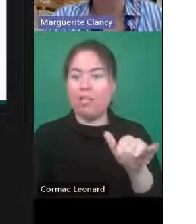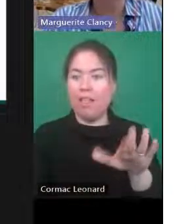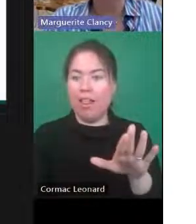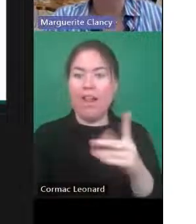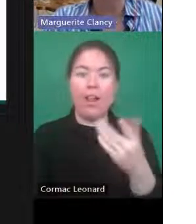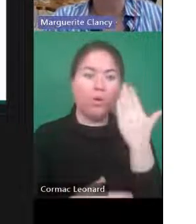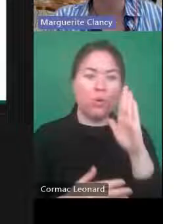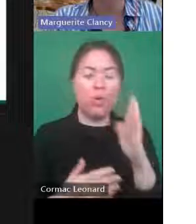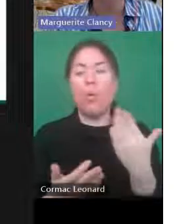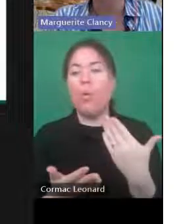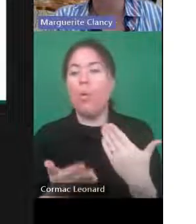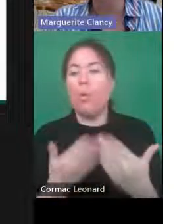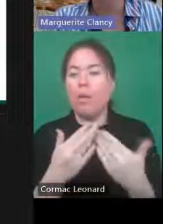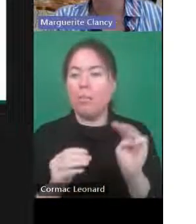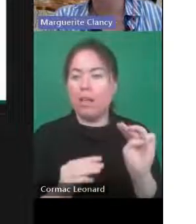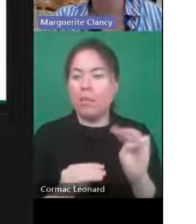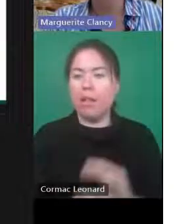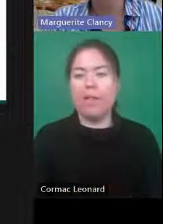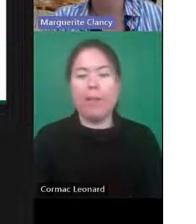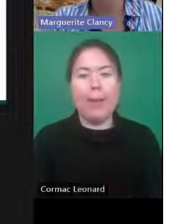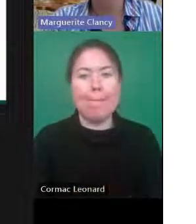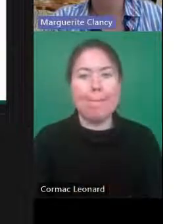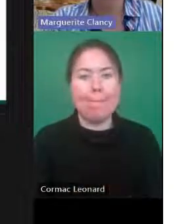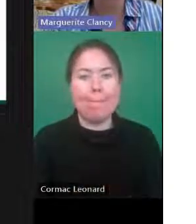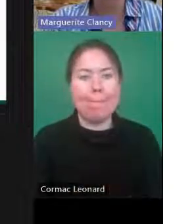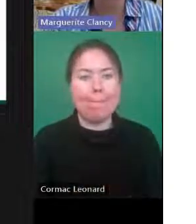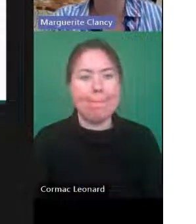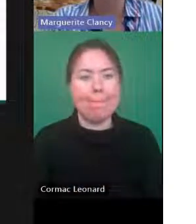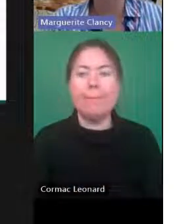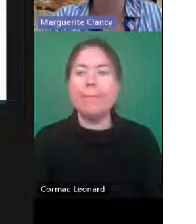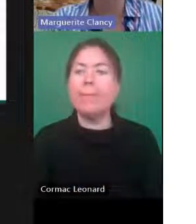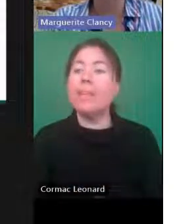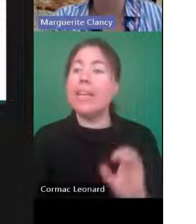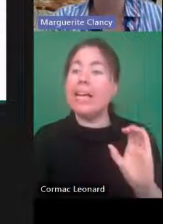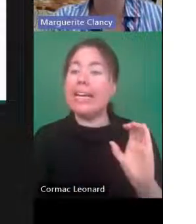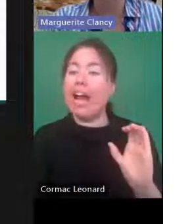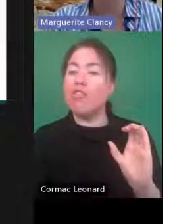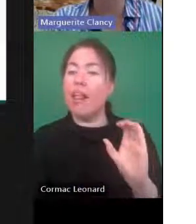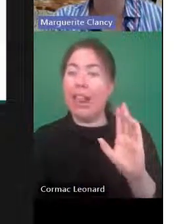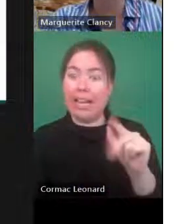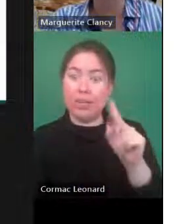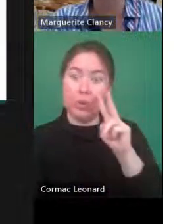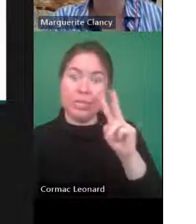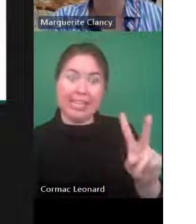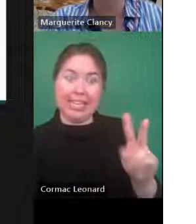using my live account. Okay. Carol, can I just confirm that you can see that?